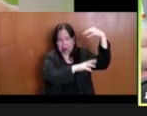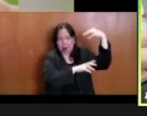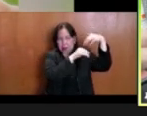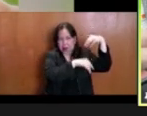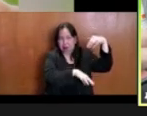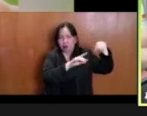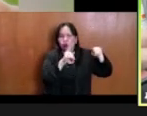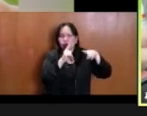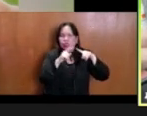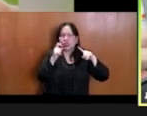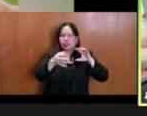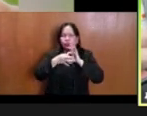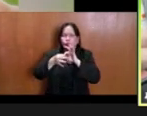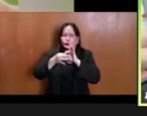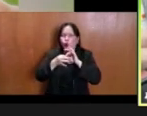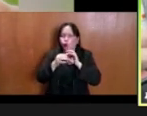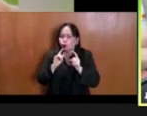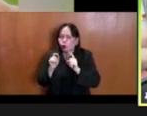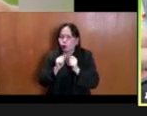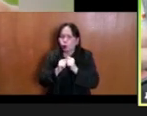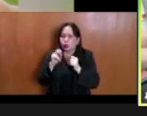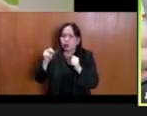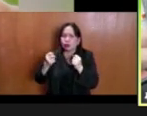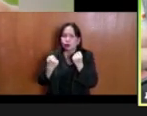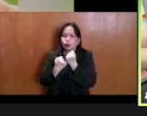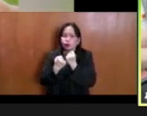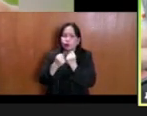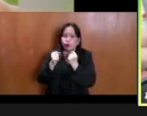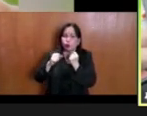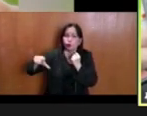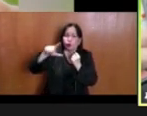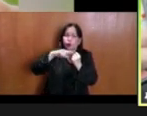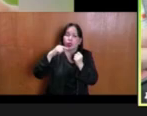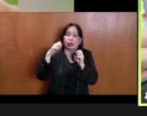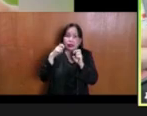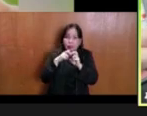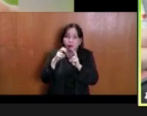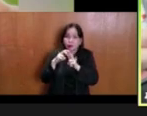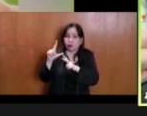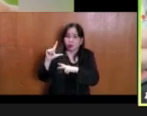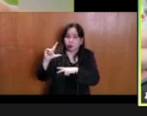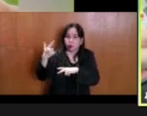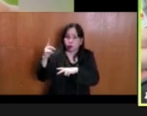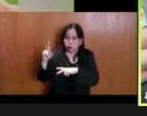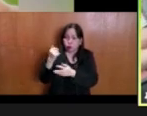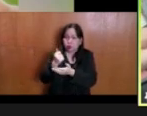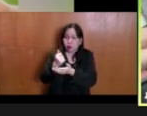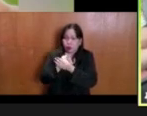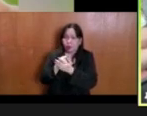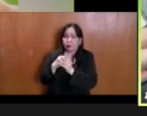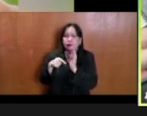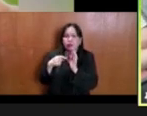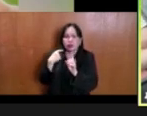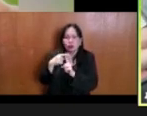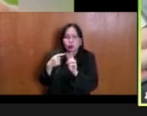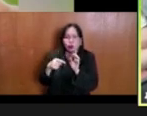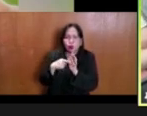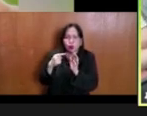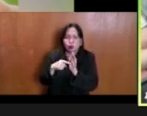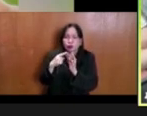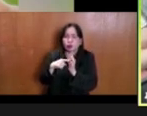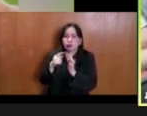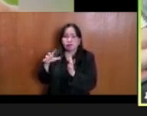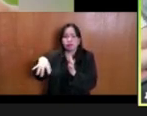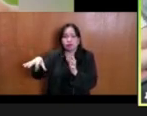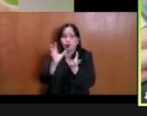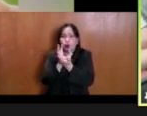coordinate, and we need the support of everybody, including the local government unit. and even sometimes the civil